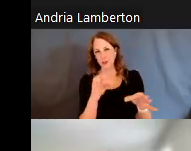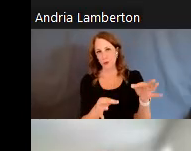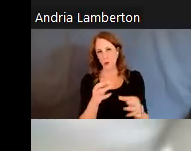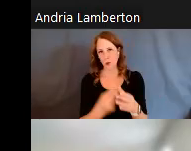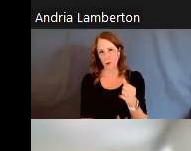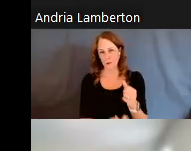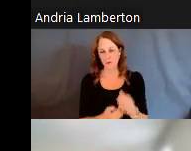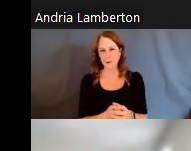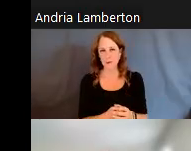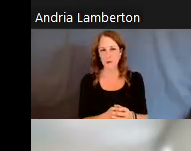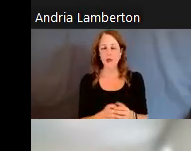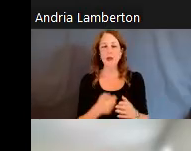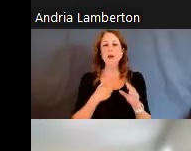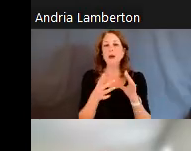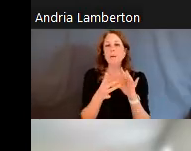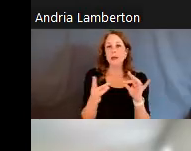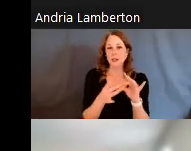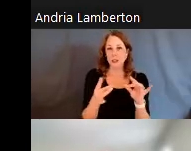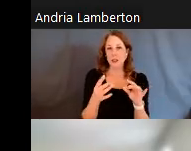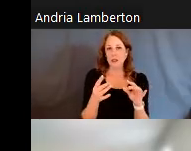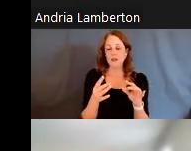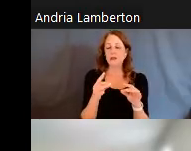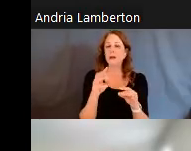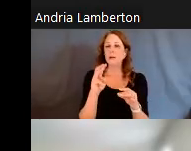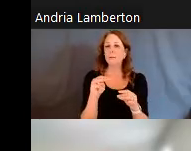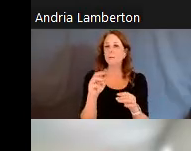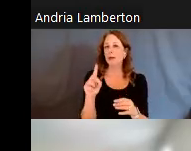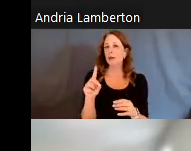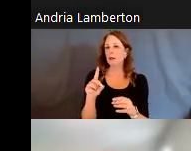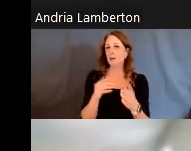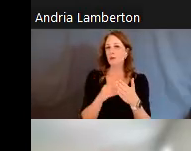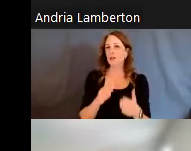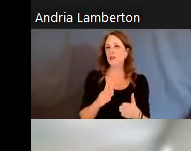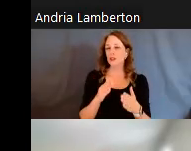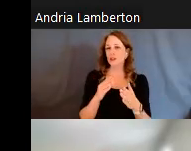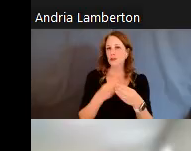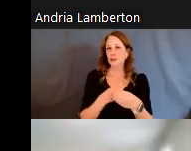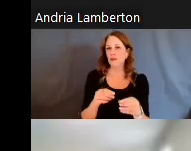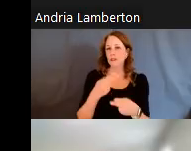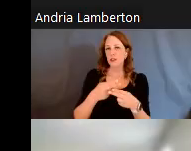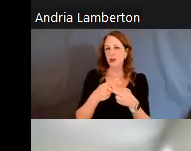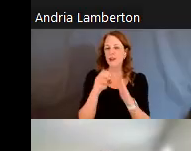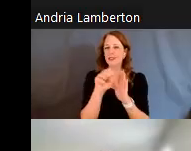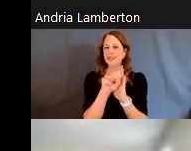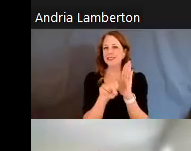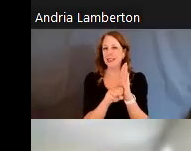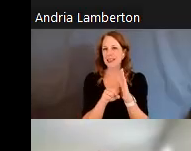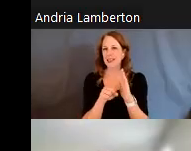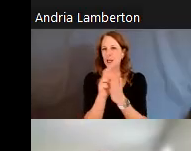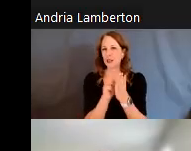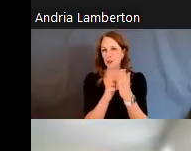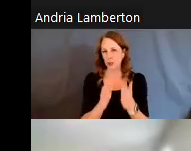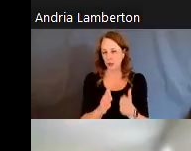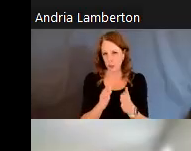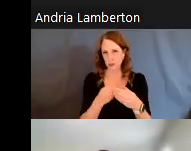As I mentioned a moment ago, in Maryland, the prosecutor's offices are called state's attorney's offices. In other